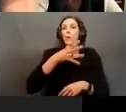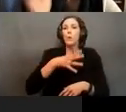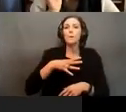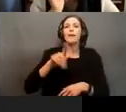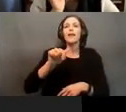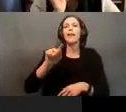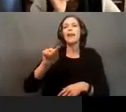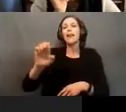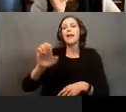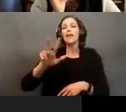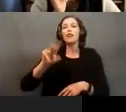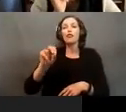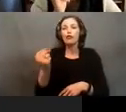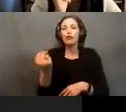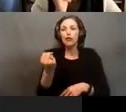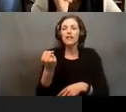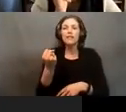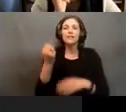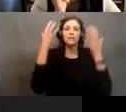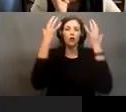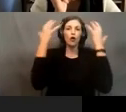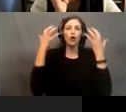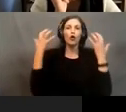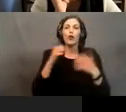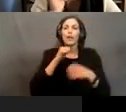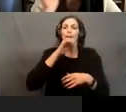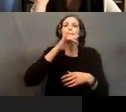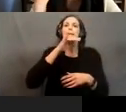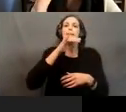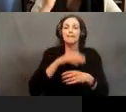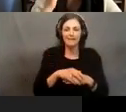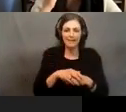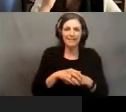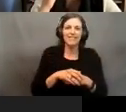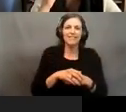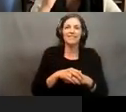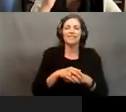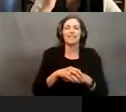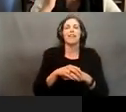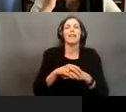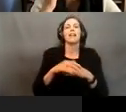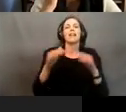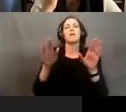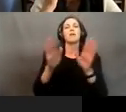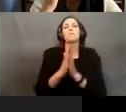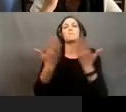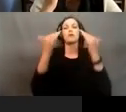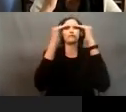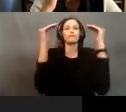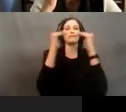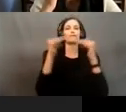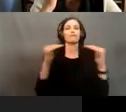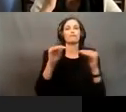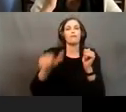30s with some curly, messy hair and a bookshelf behind me today. My presentation